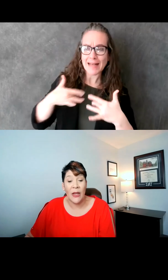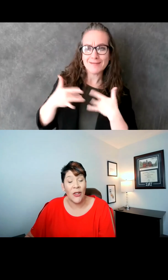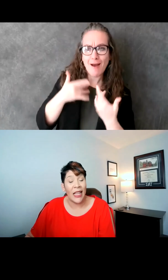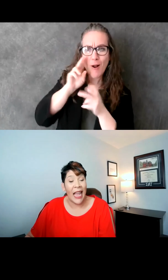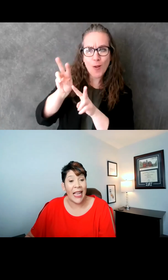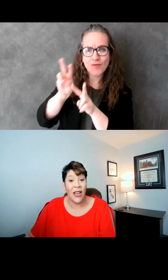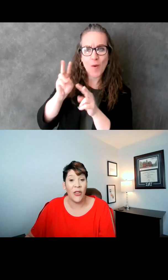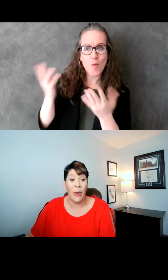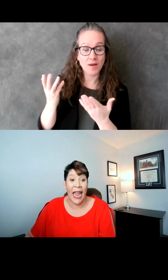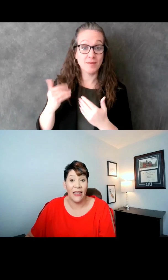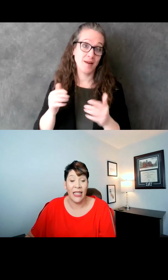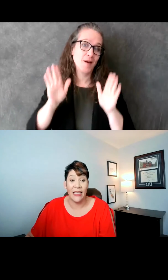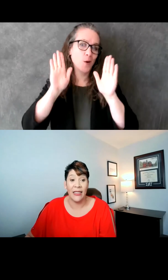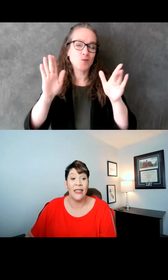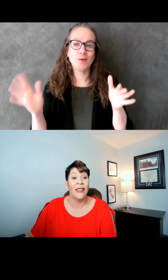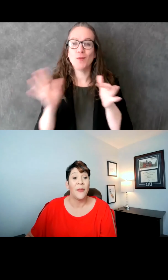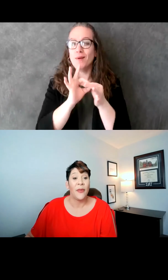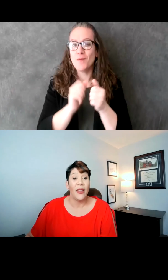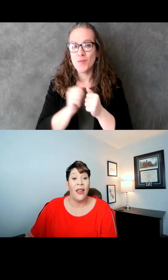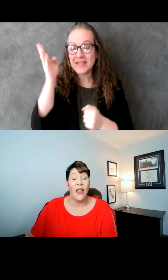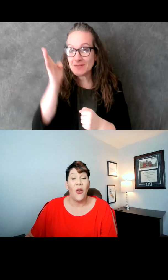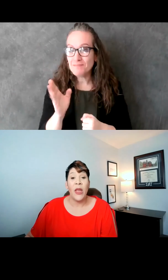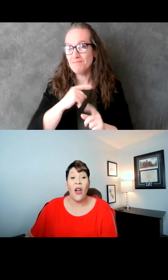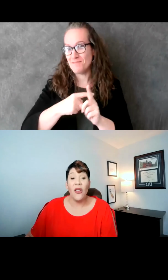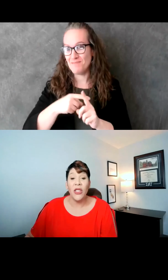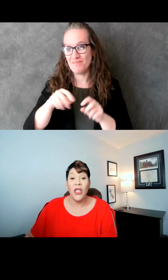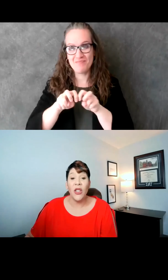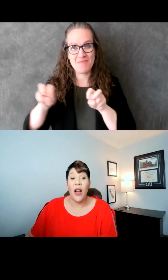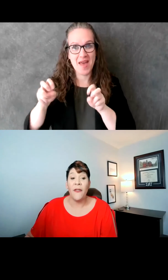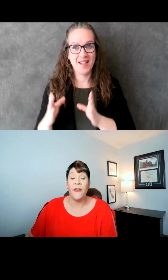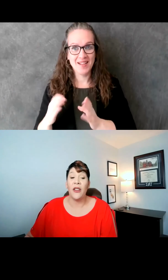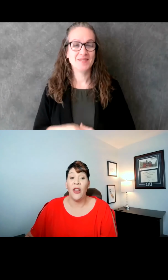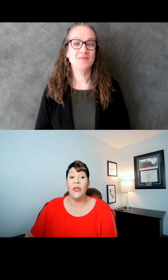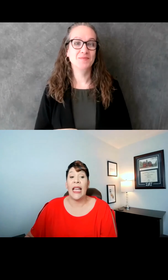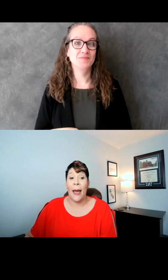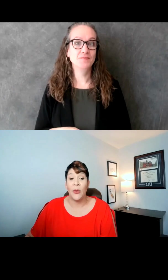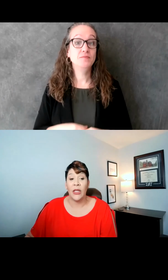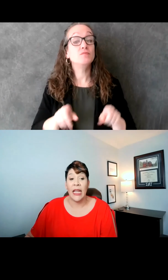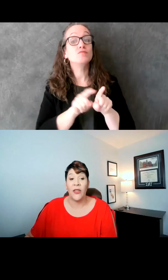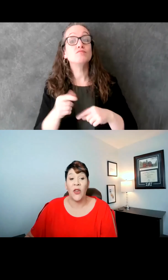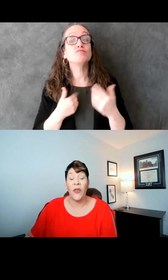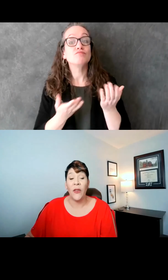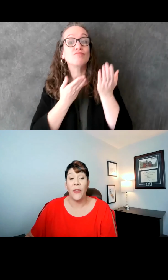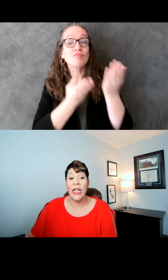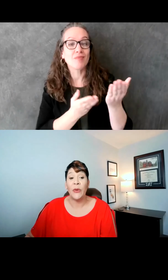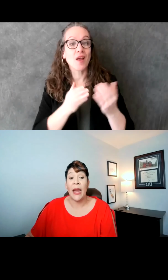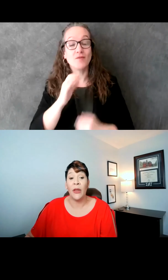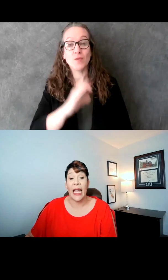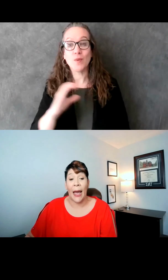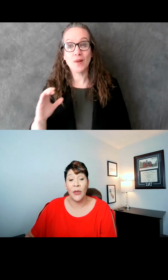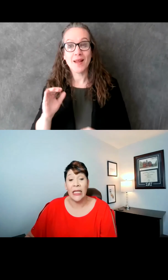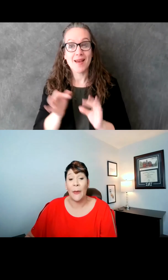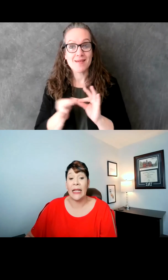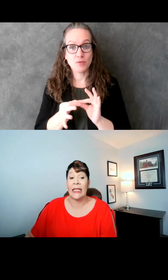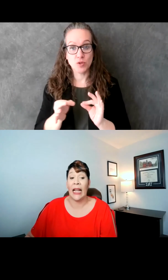with speakers and other panelists. We also offer closed captioning, so feel free to enable